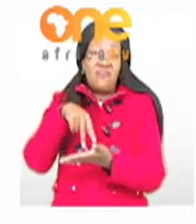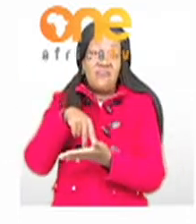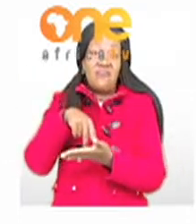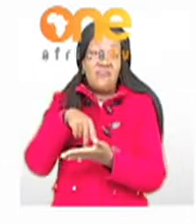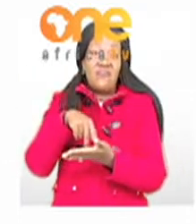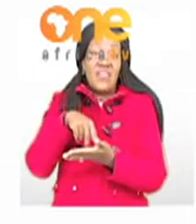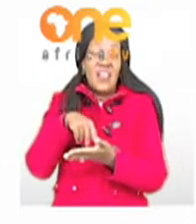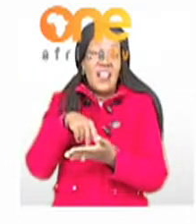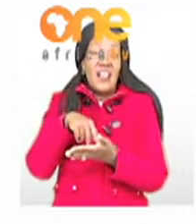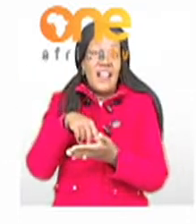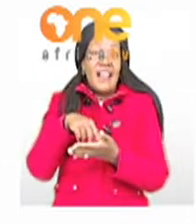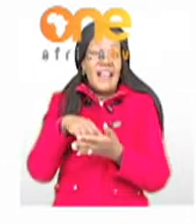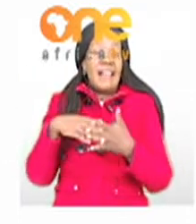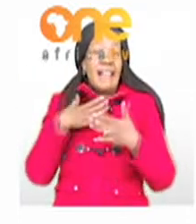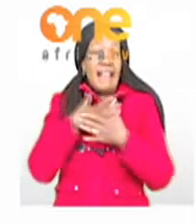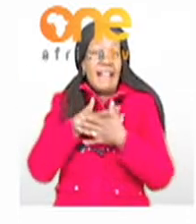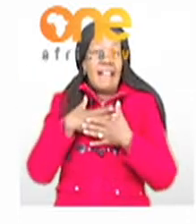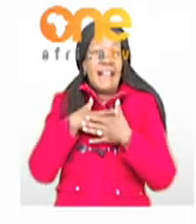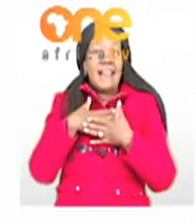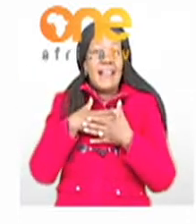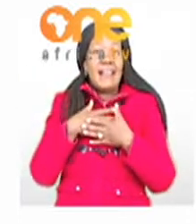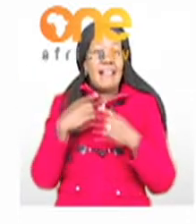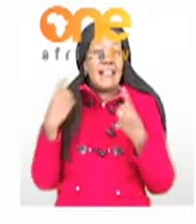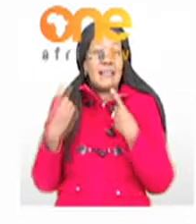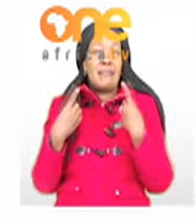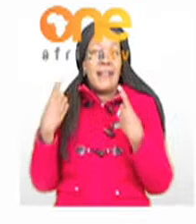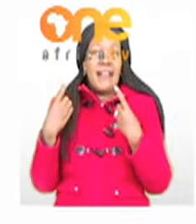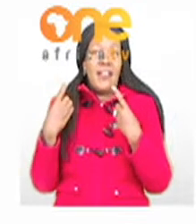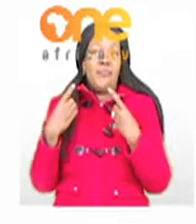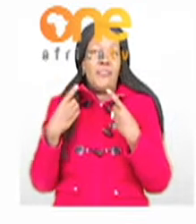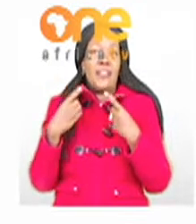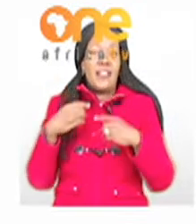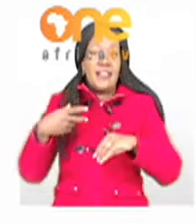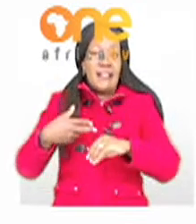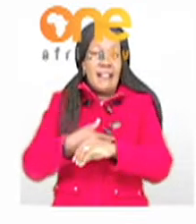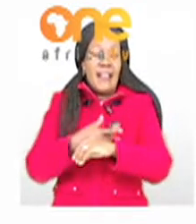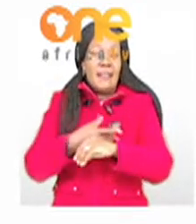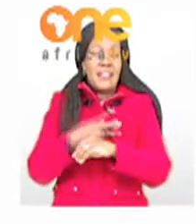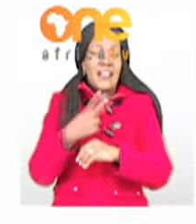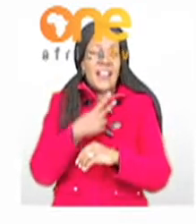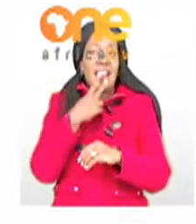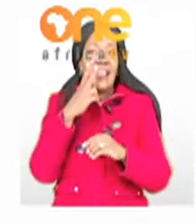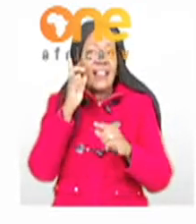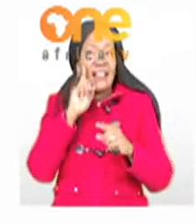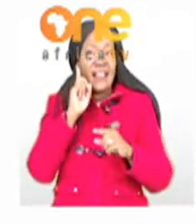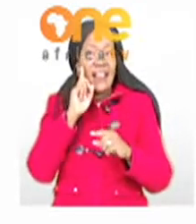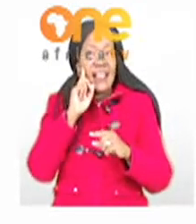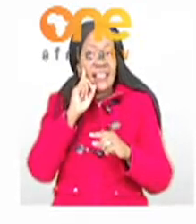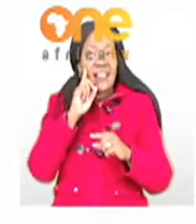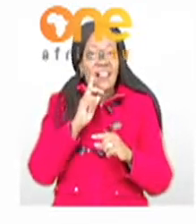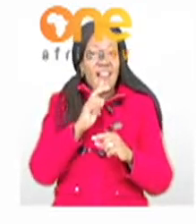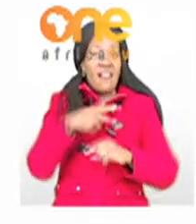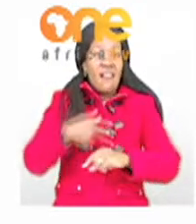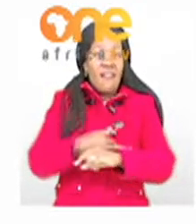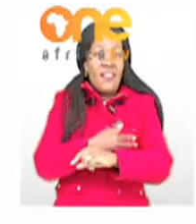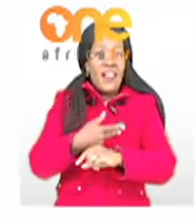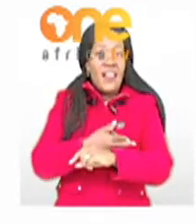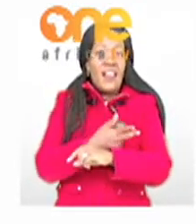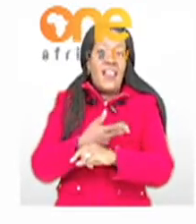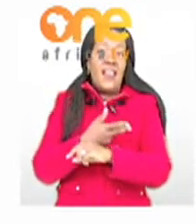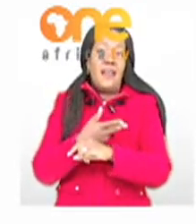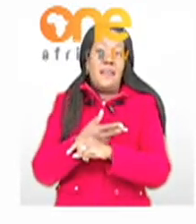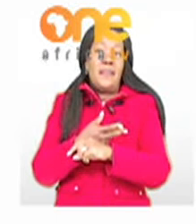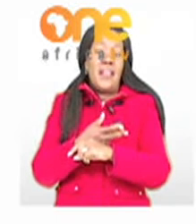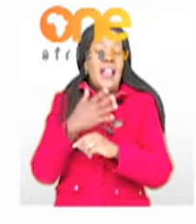likes playing with his lamb. He likes looking after the sheep. He helps his father